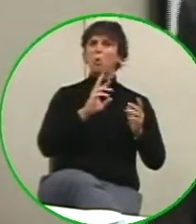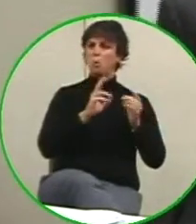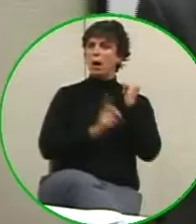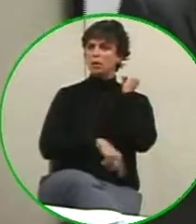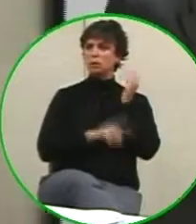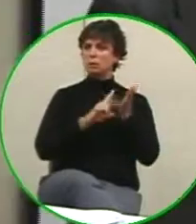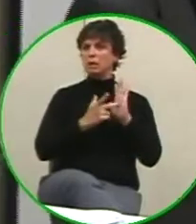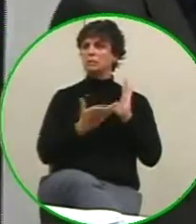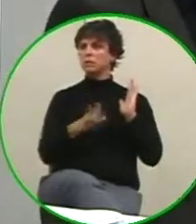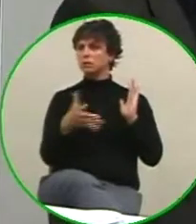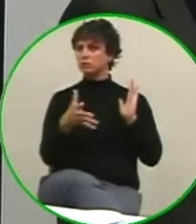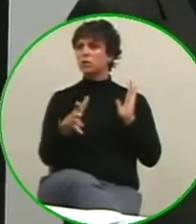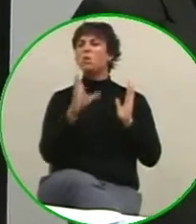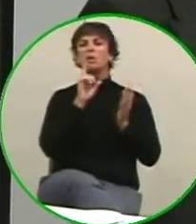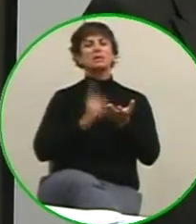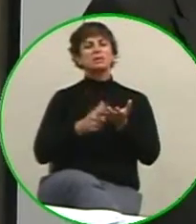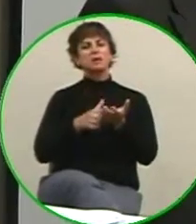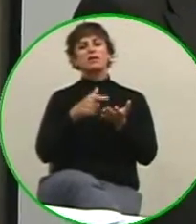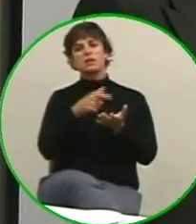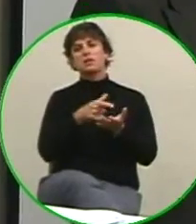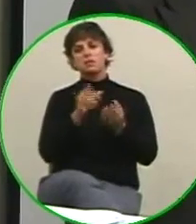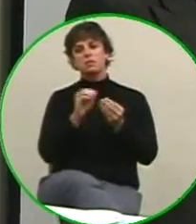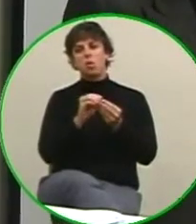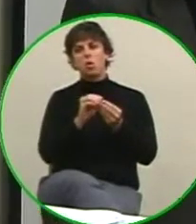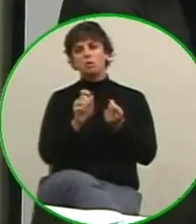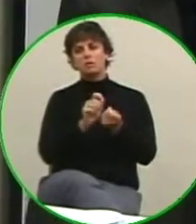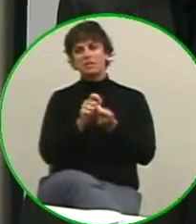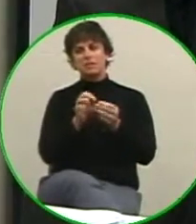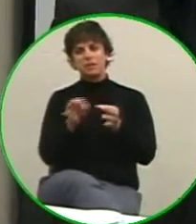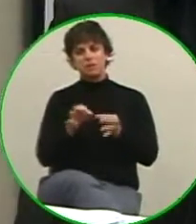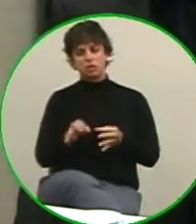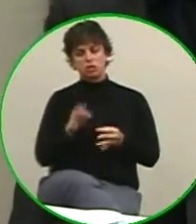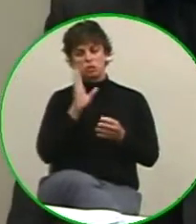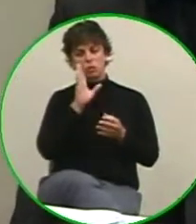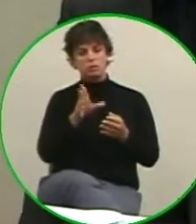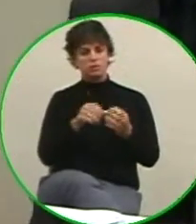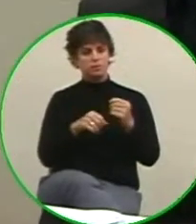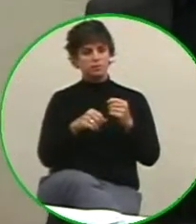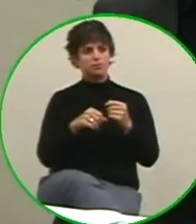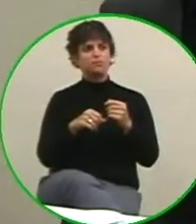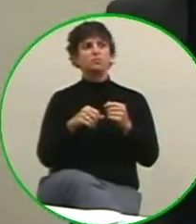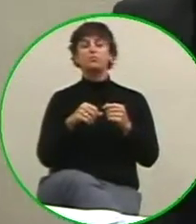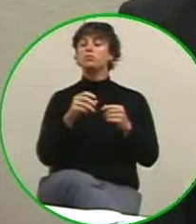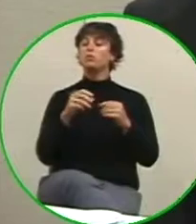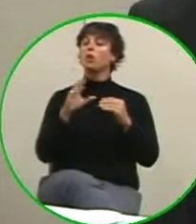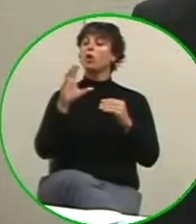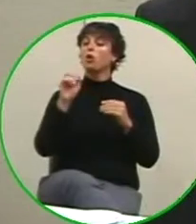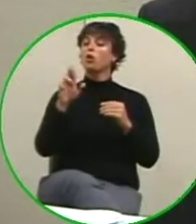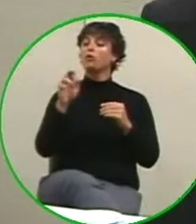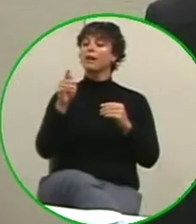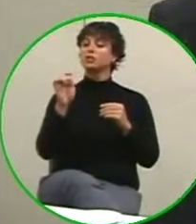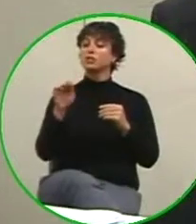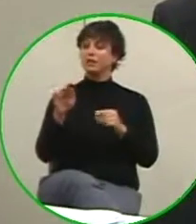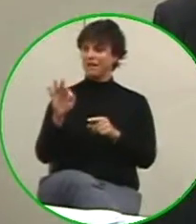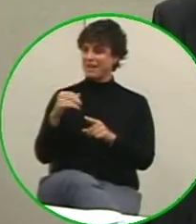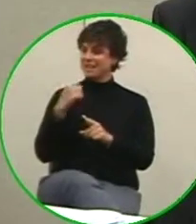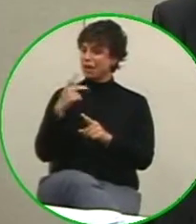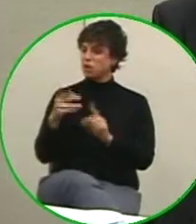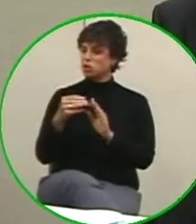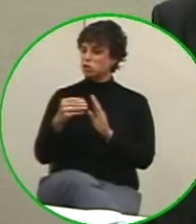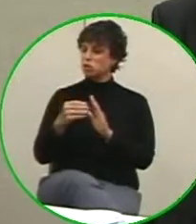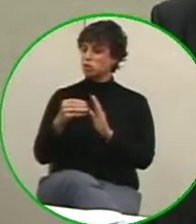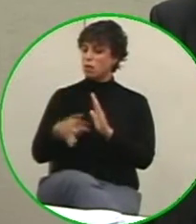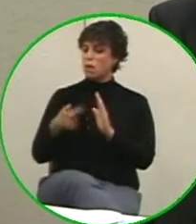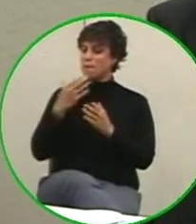some extent, and we'll come back to these and lay out specific definitions for them. Correction, if I just tell a student a better way to